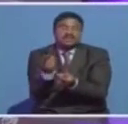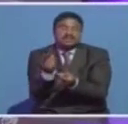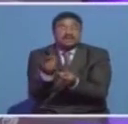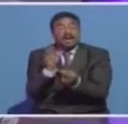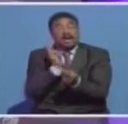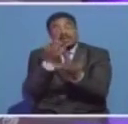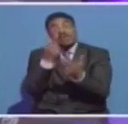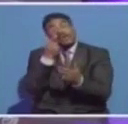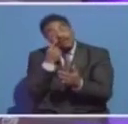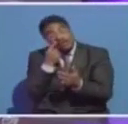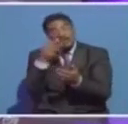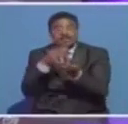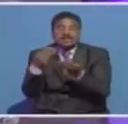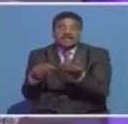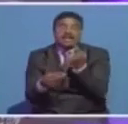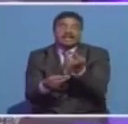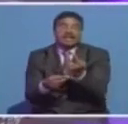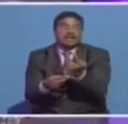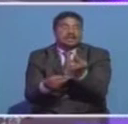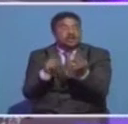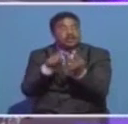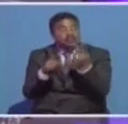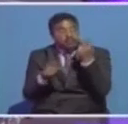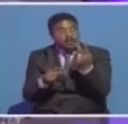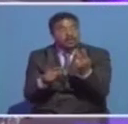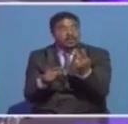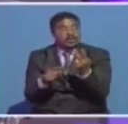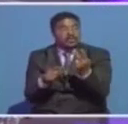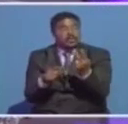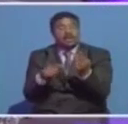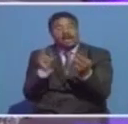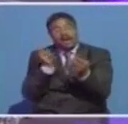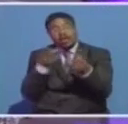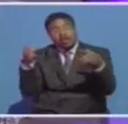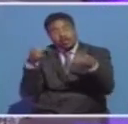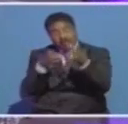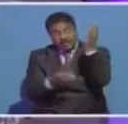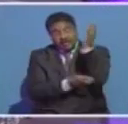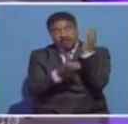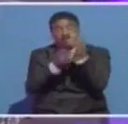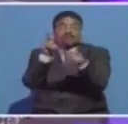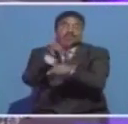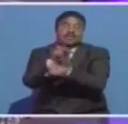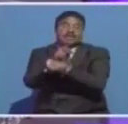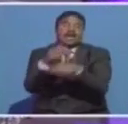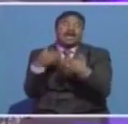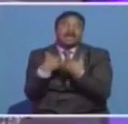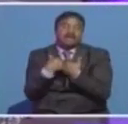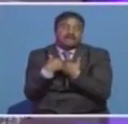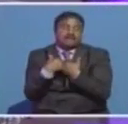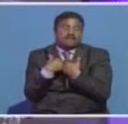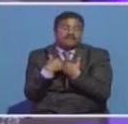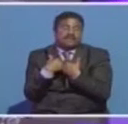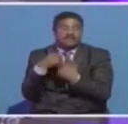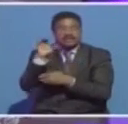they use. Secondly, we have community development projects, sometimes using CDF, where